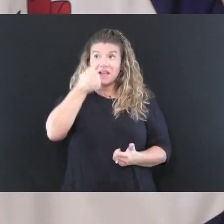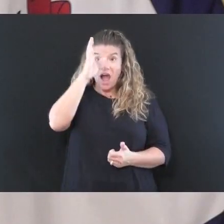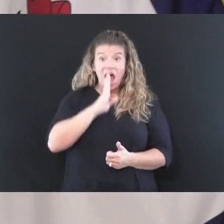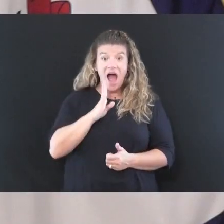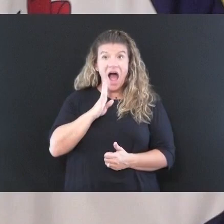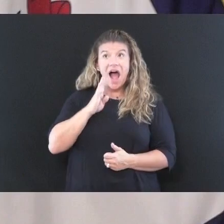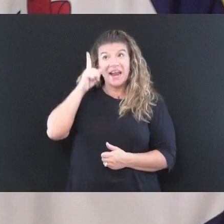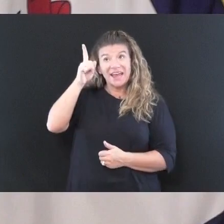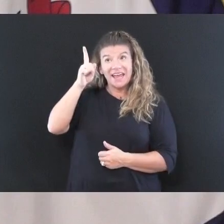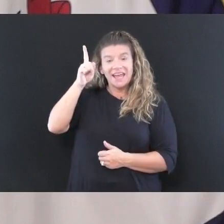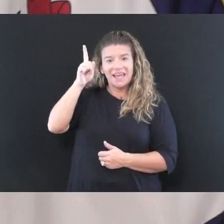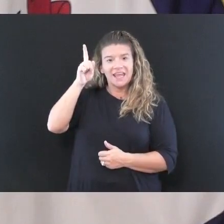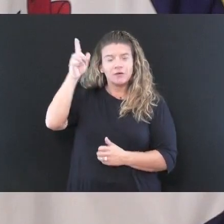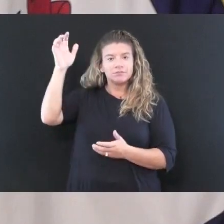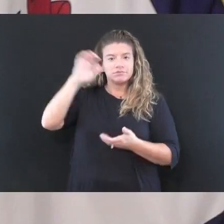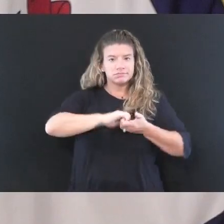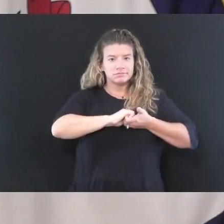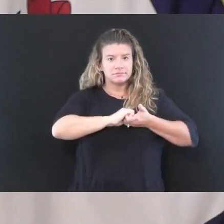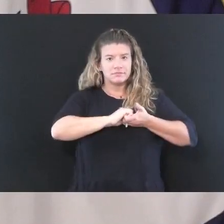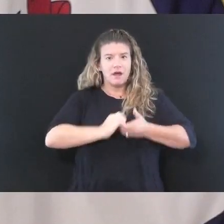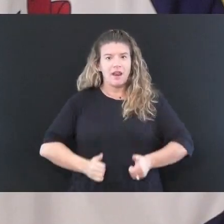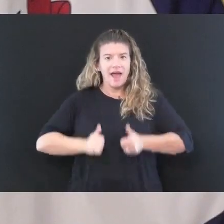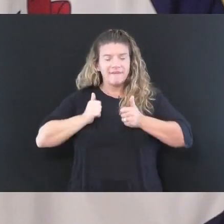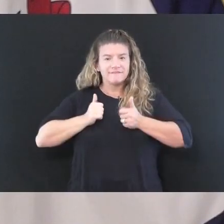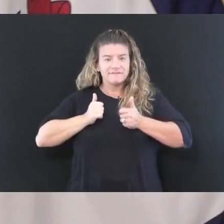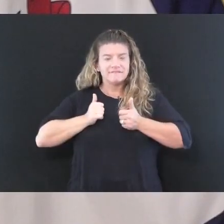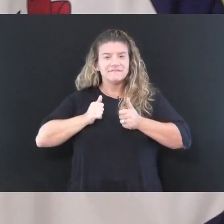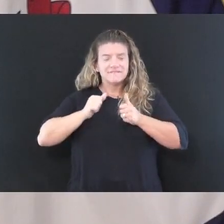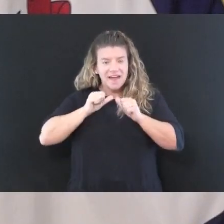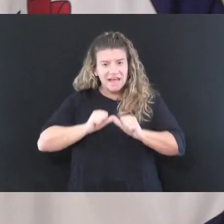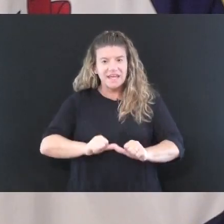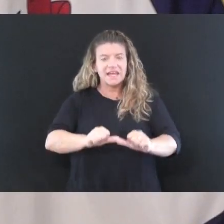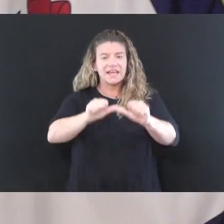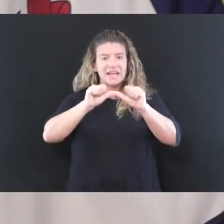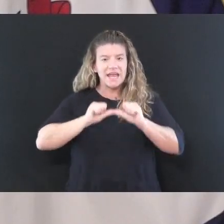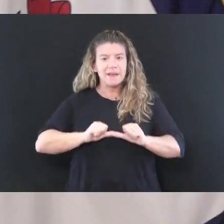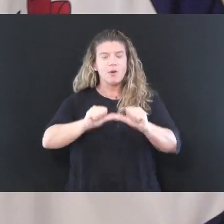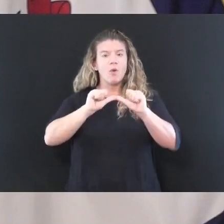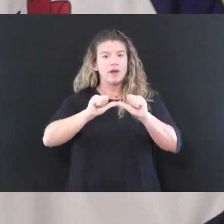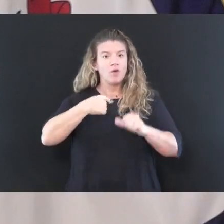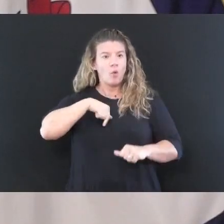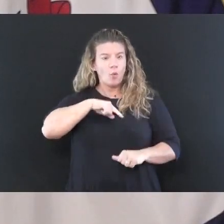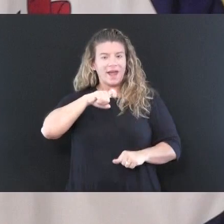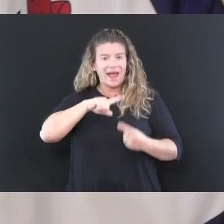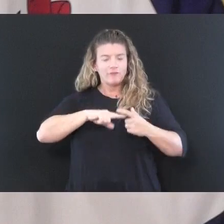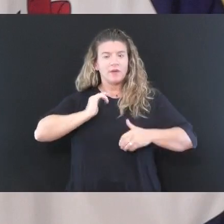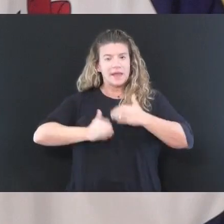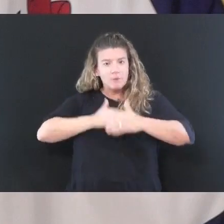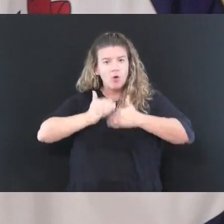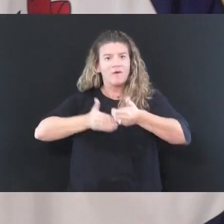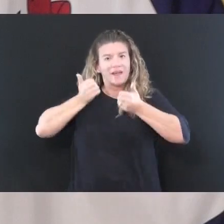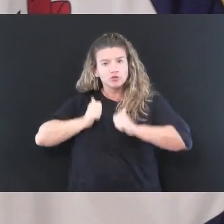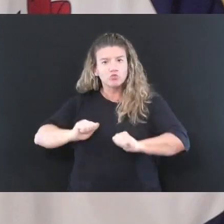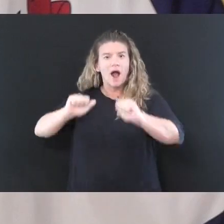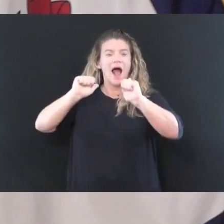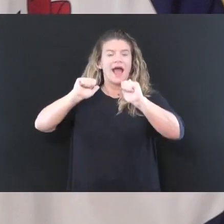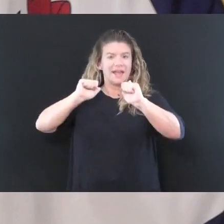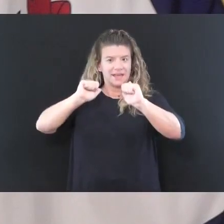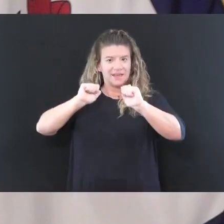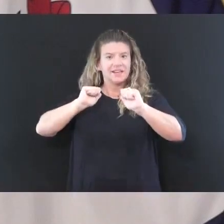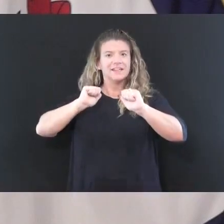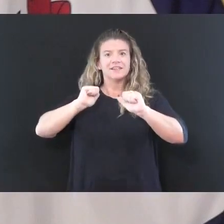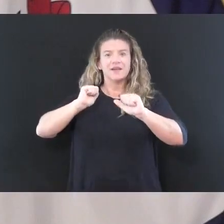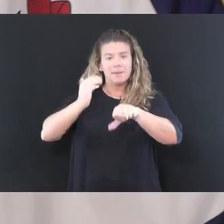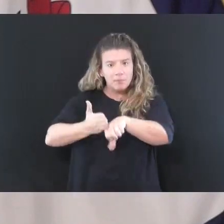God will be our lifeline, and keep climbing, keep moving. And so as